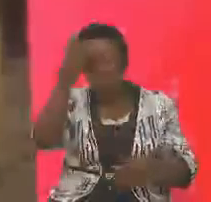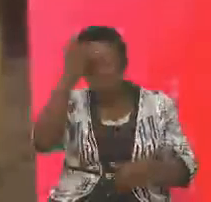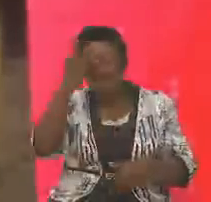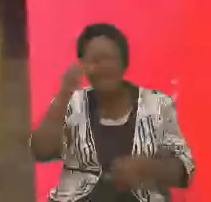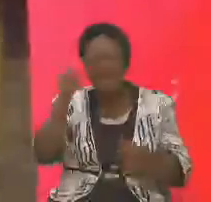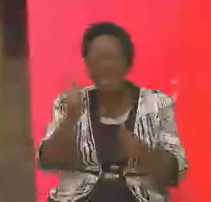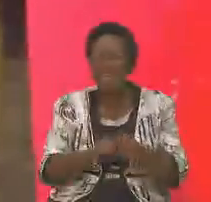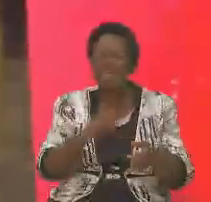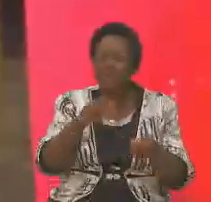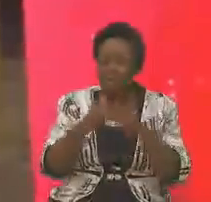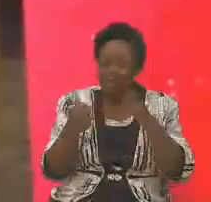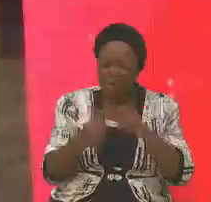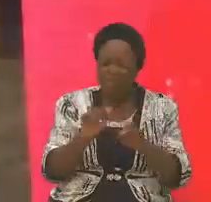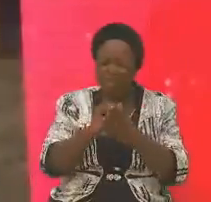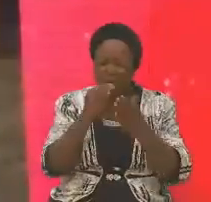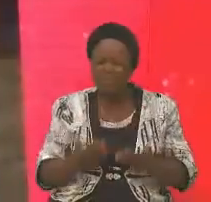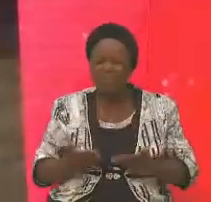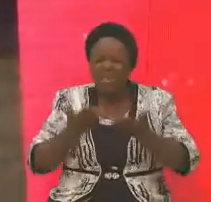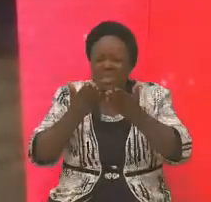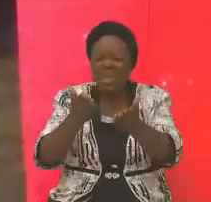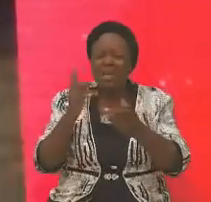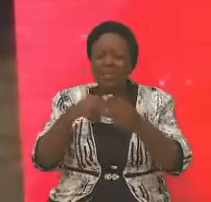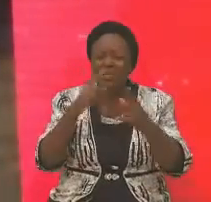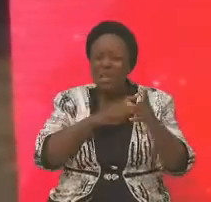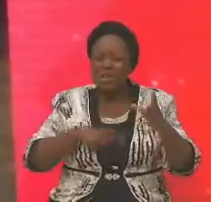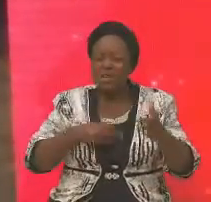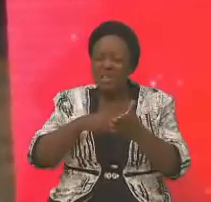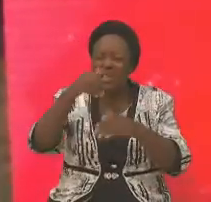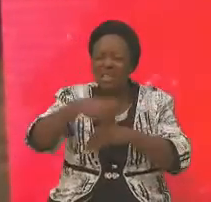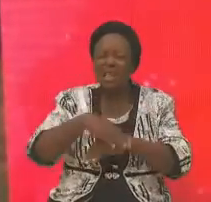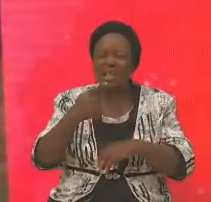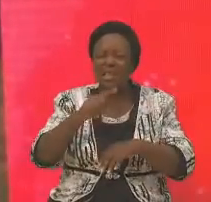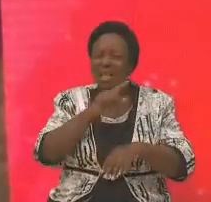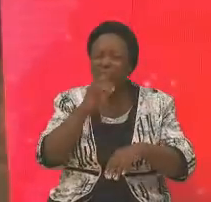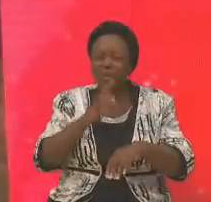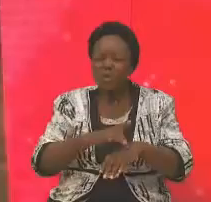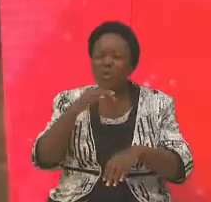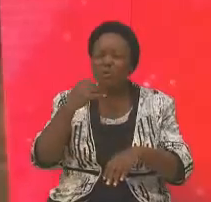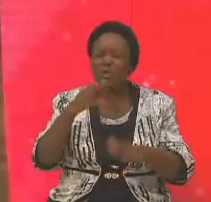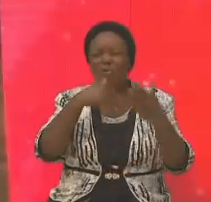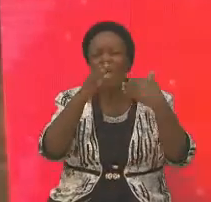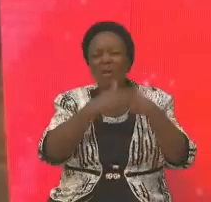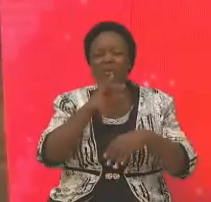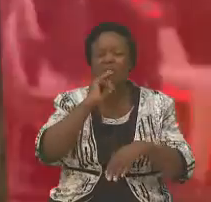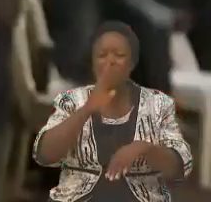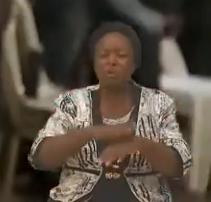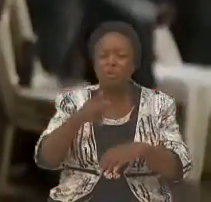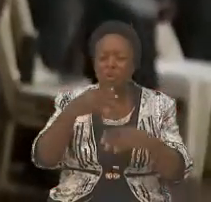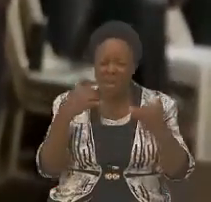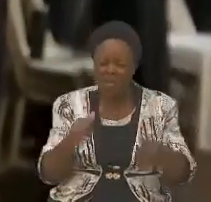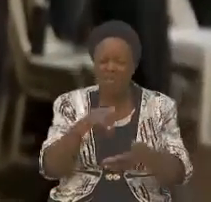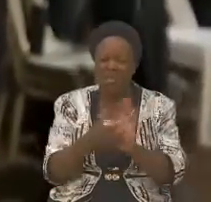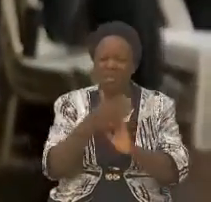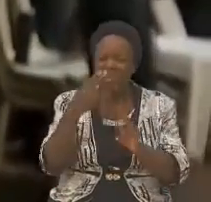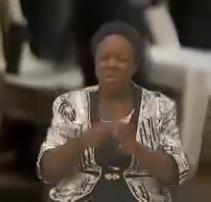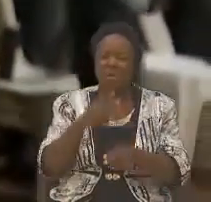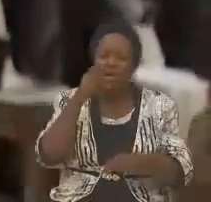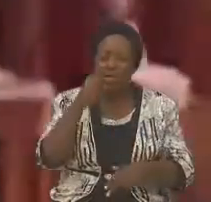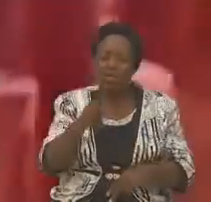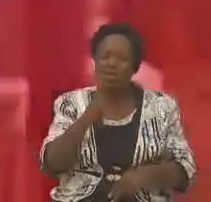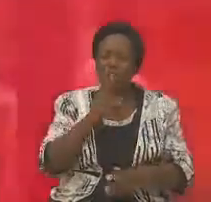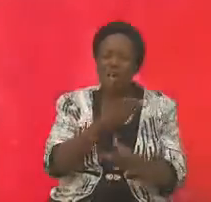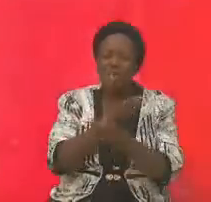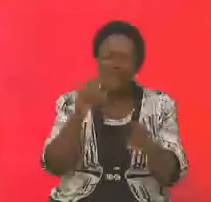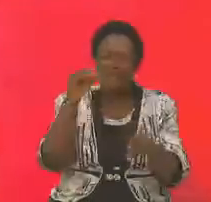infirmity, you are presented unto the Lord. The touch of heaven is upon you right now. You are delivered